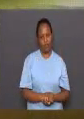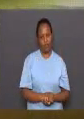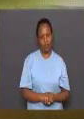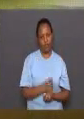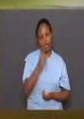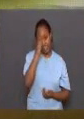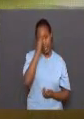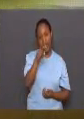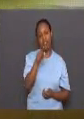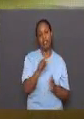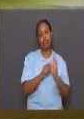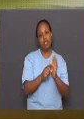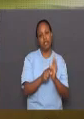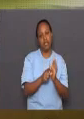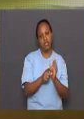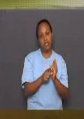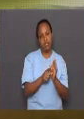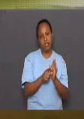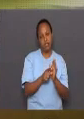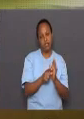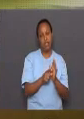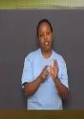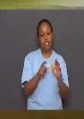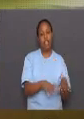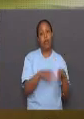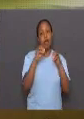Suppose that you are creating a students'